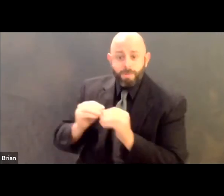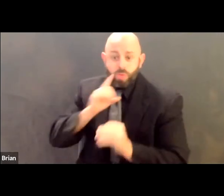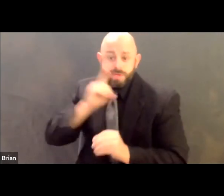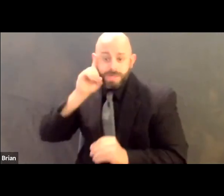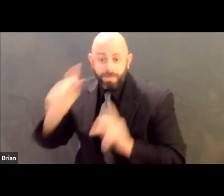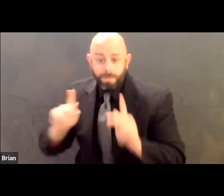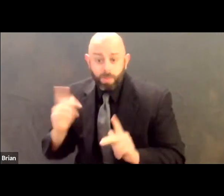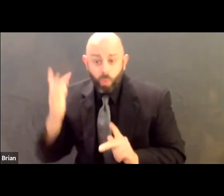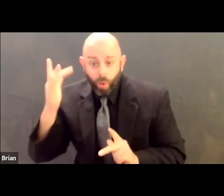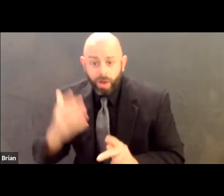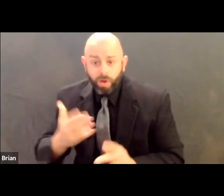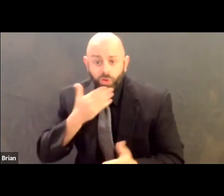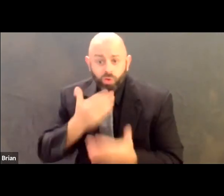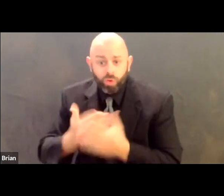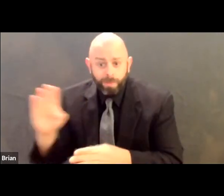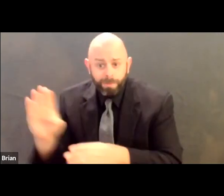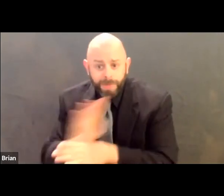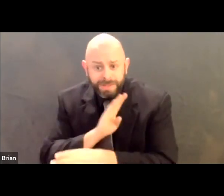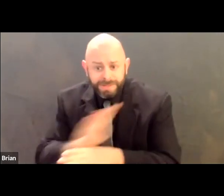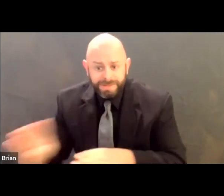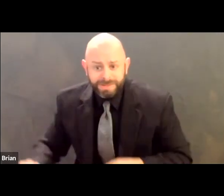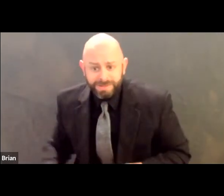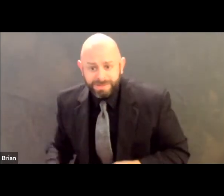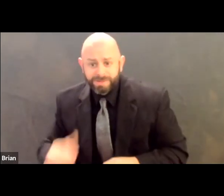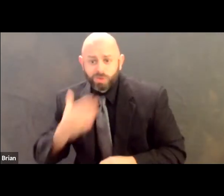line." Now,